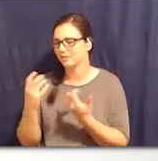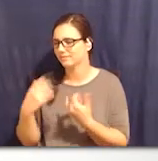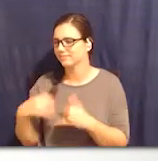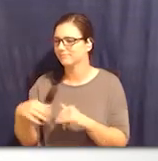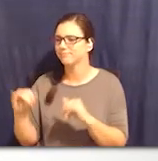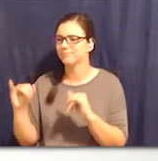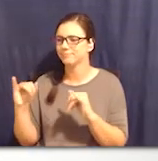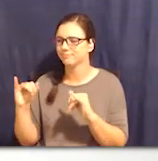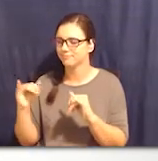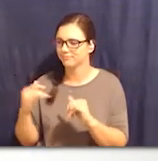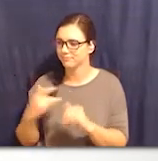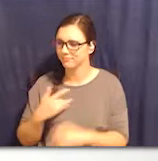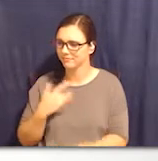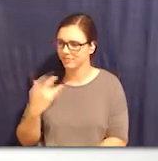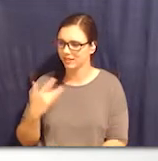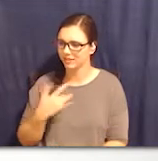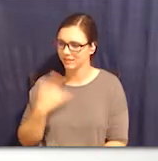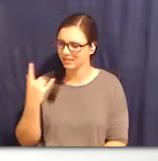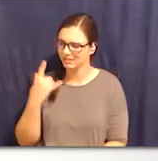Nevertheless,